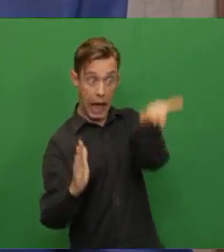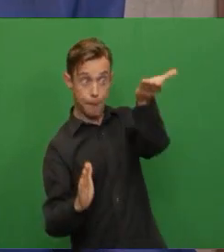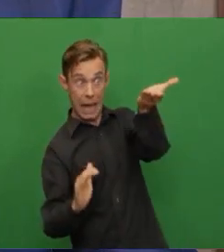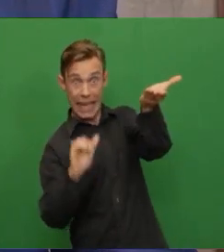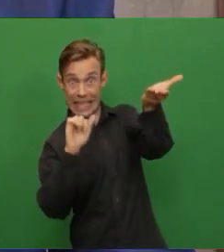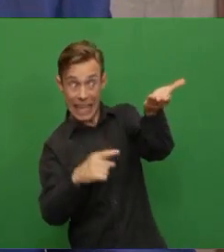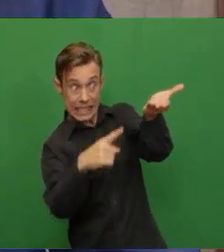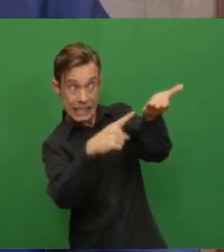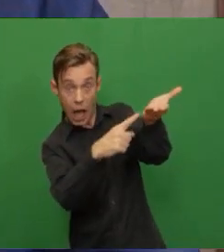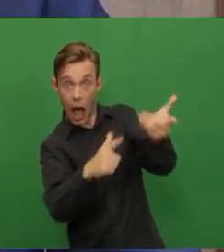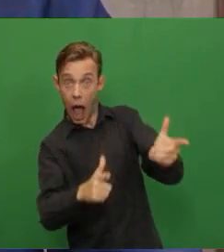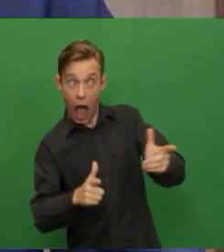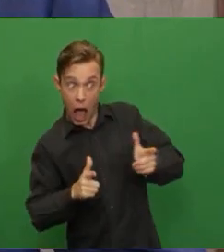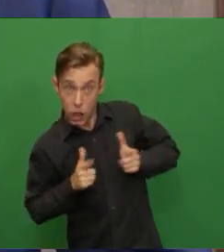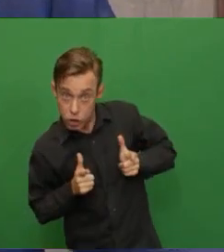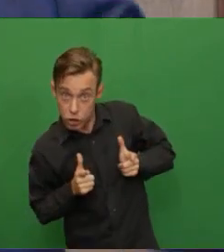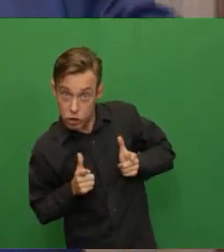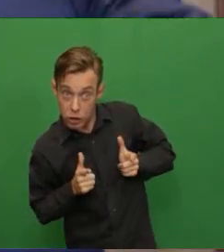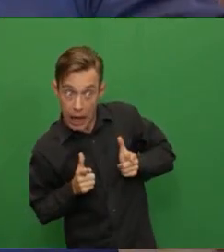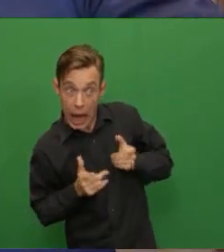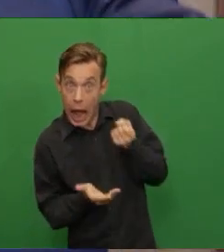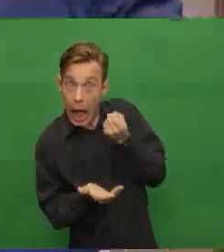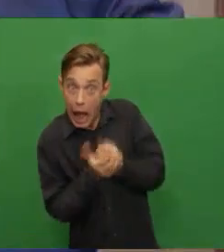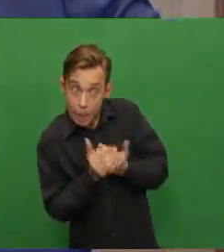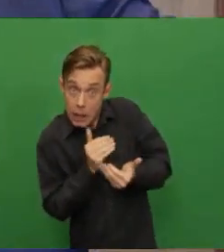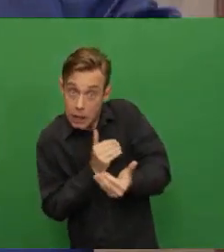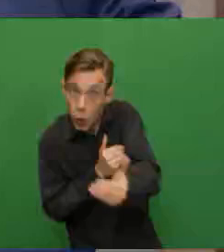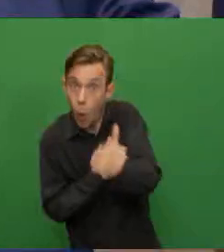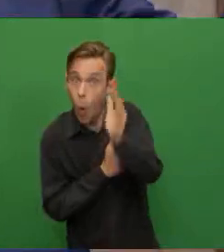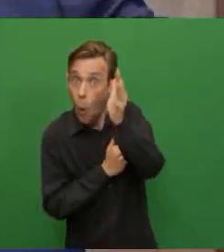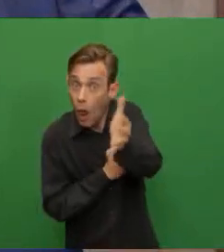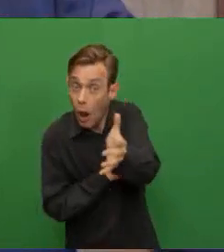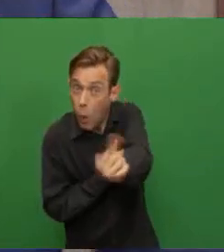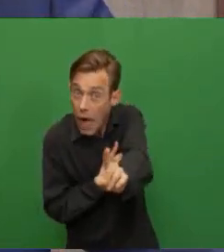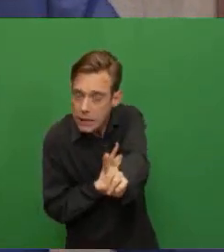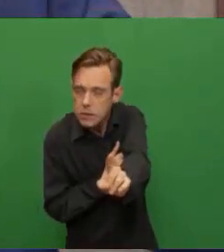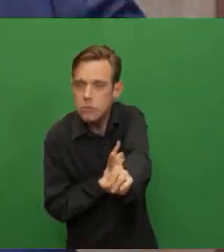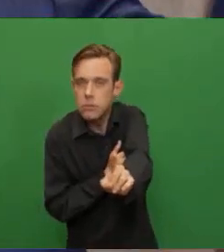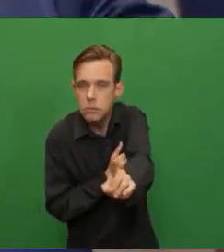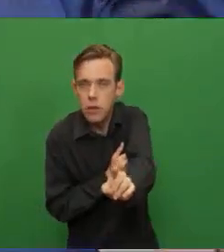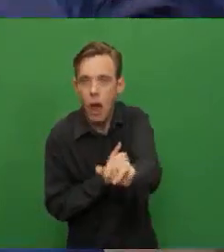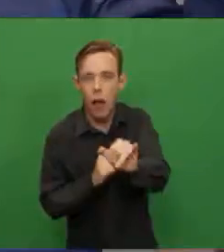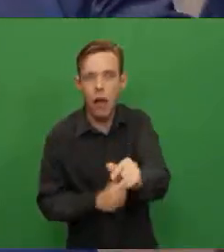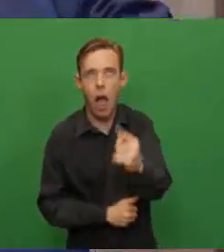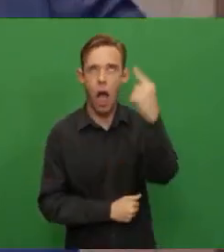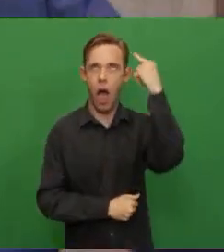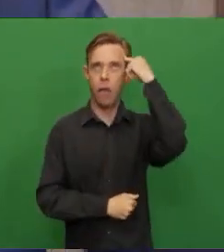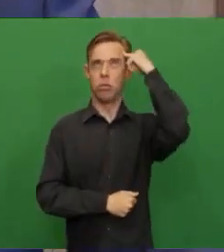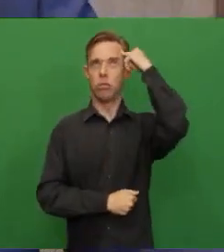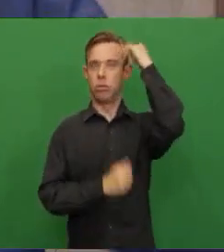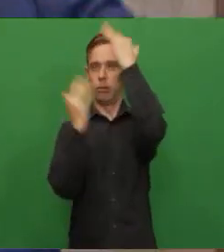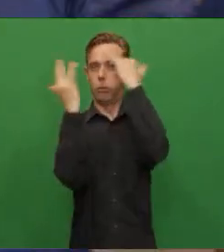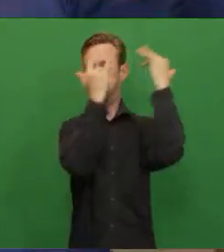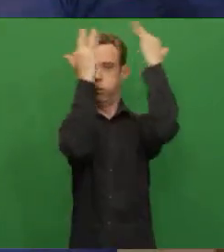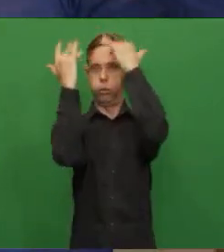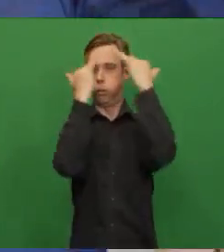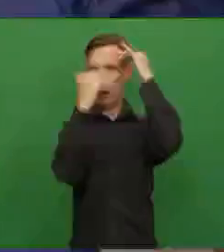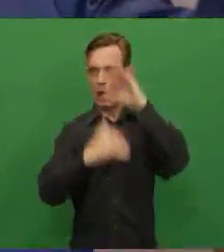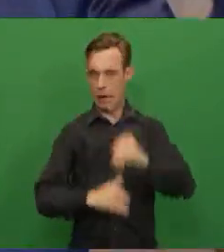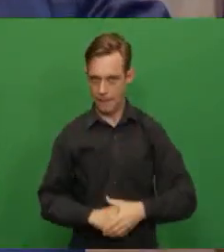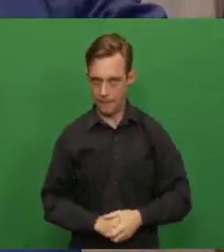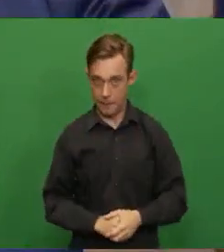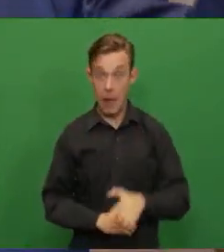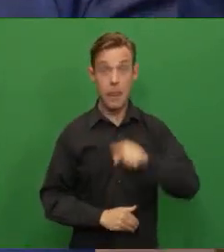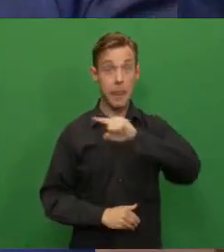would actually be. So the outlook that we have presented today in terms of growth and in